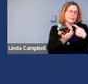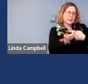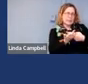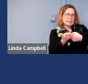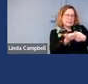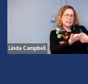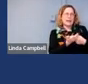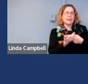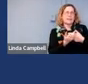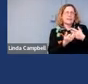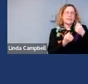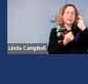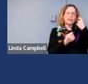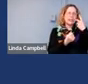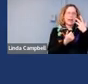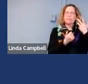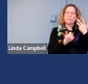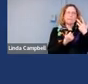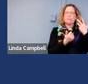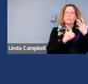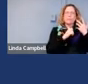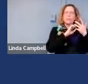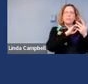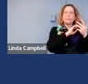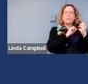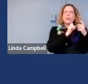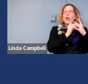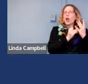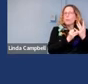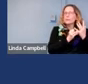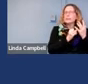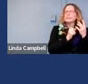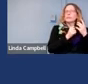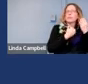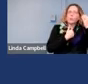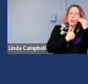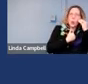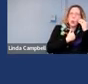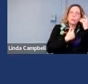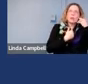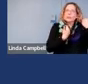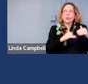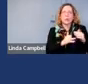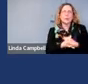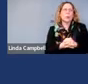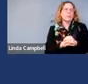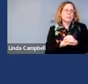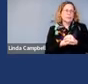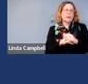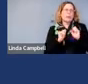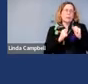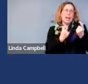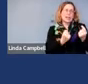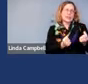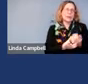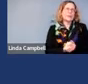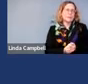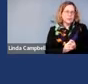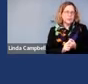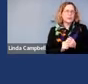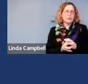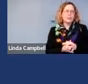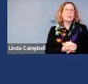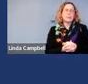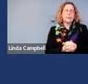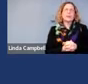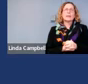I will provide some background and context, so we have an understanding of what our options are, what we know, what we don't know,